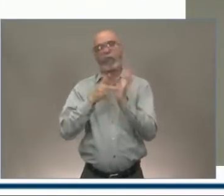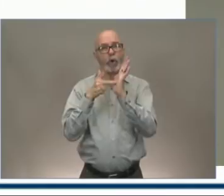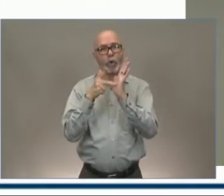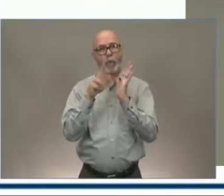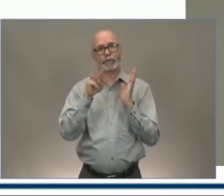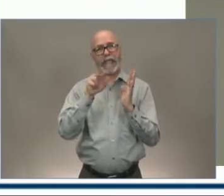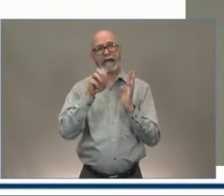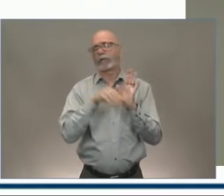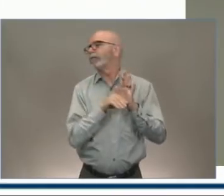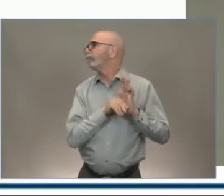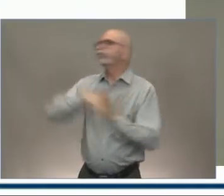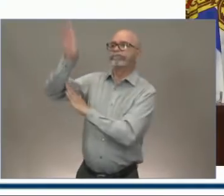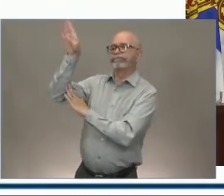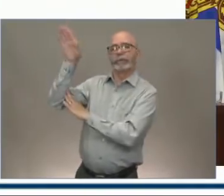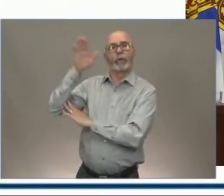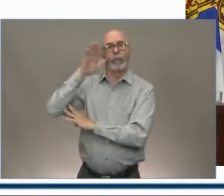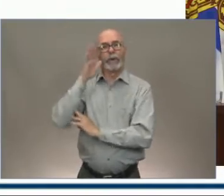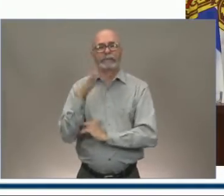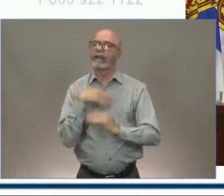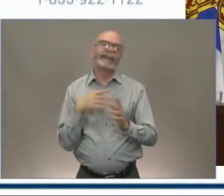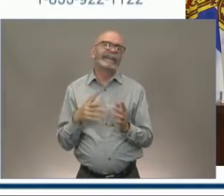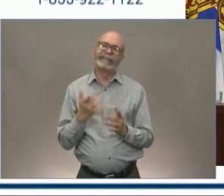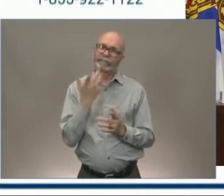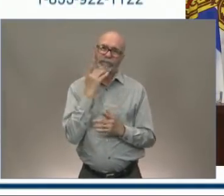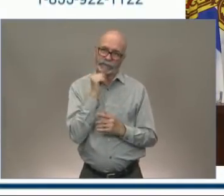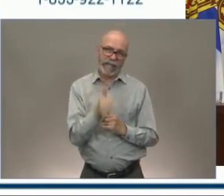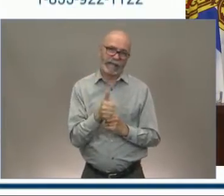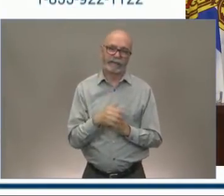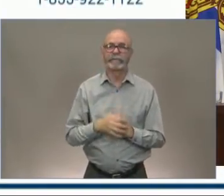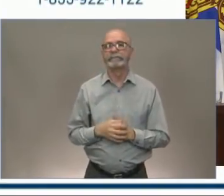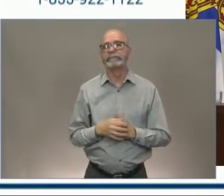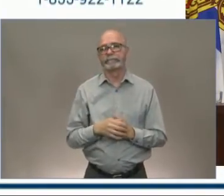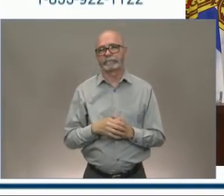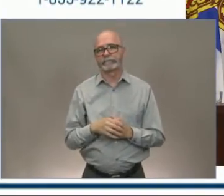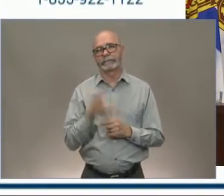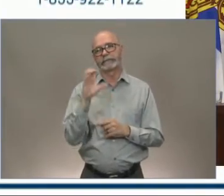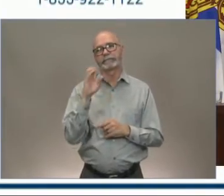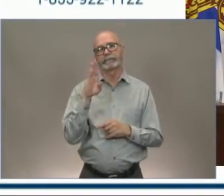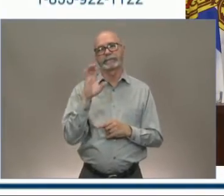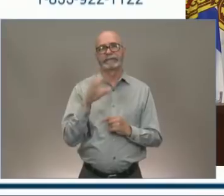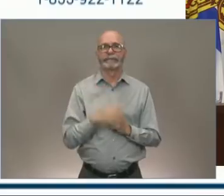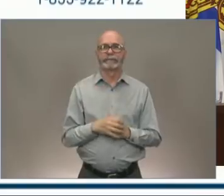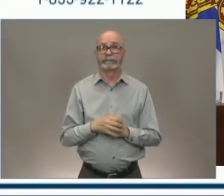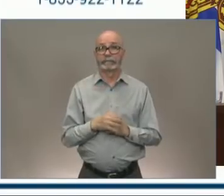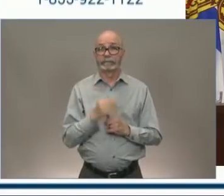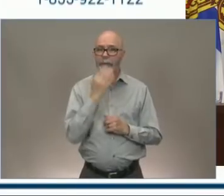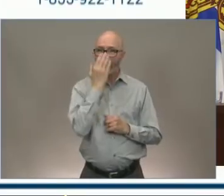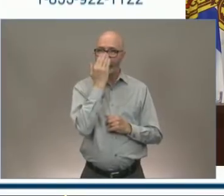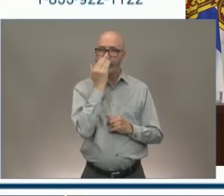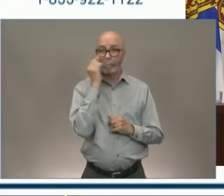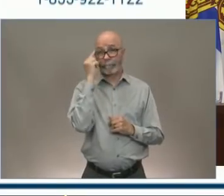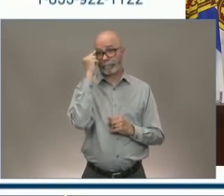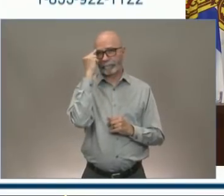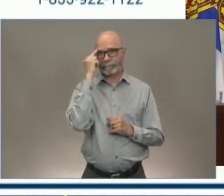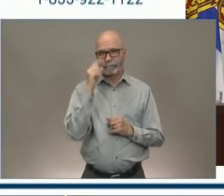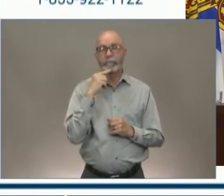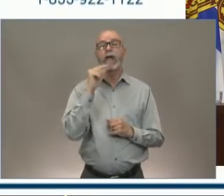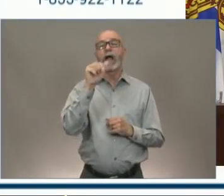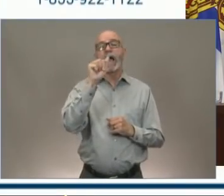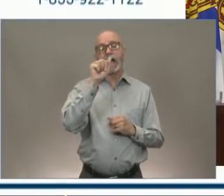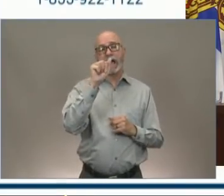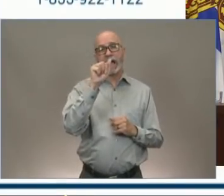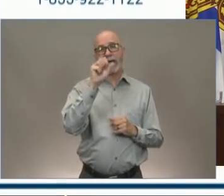with a vaccine. Next question will go to Mike Gorman with CBC. Dr. Strang, does potentially saying no to AstraZeneca now